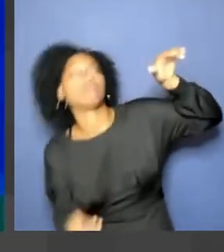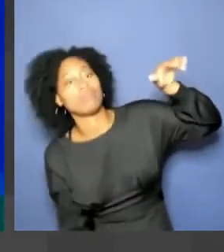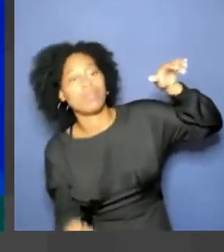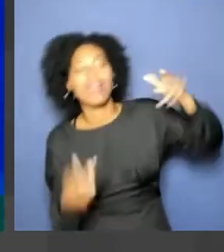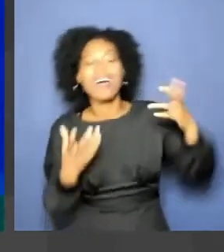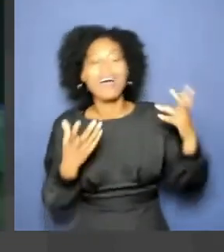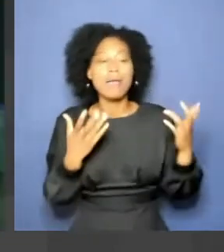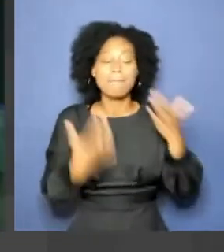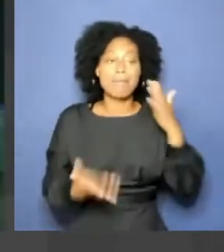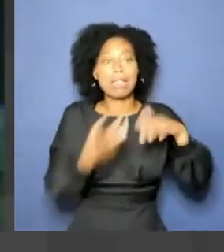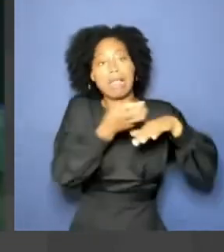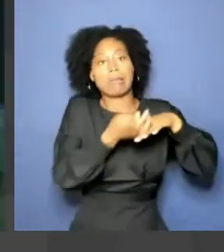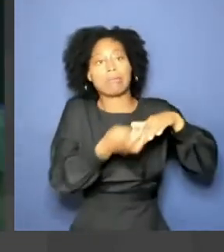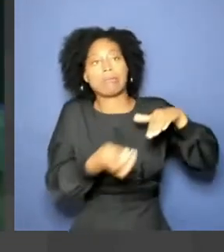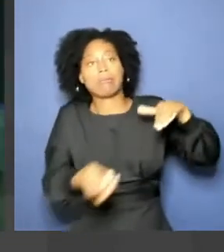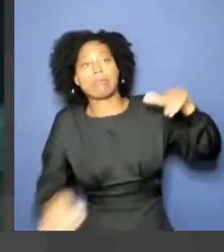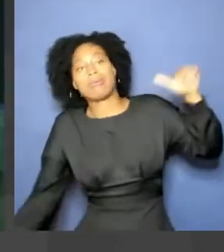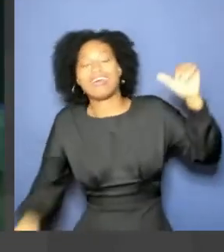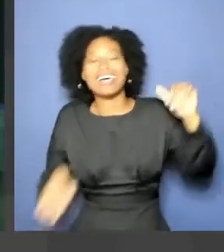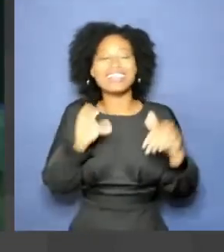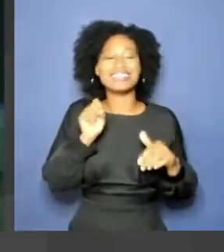slide. No.